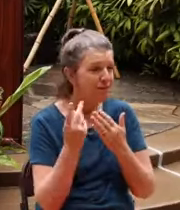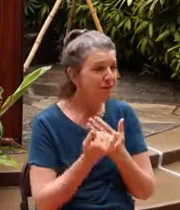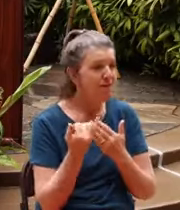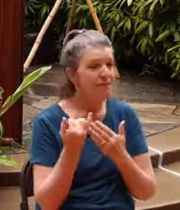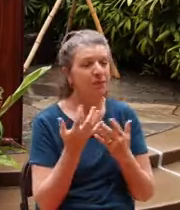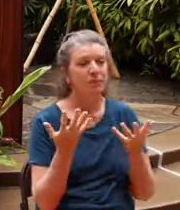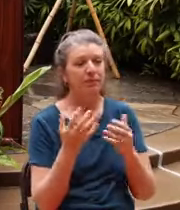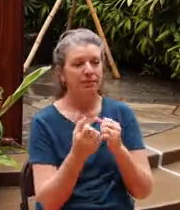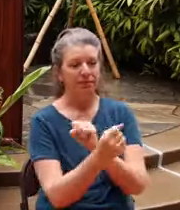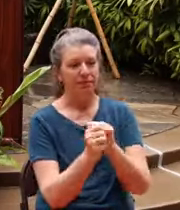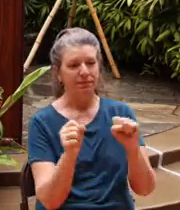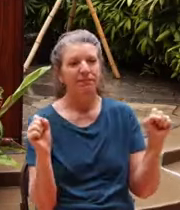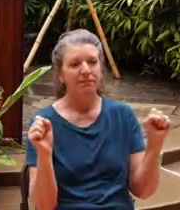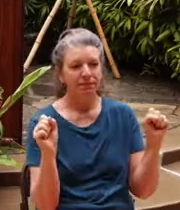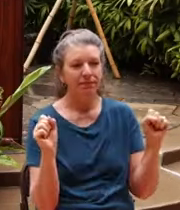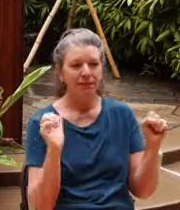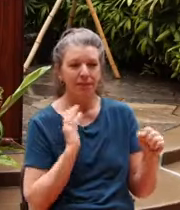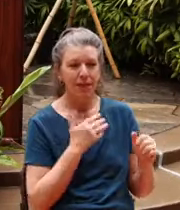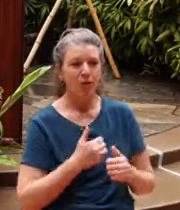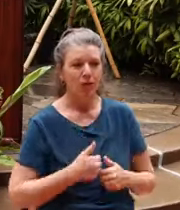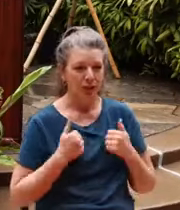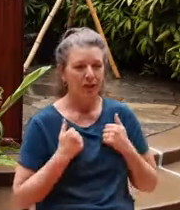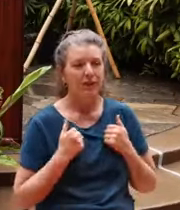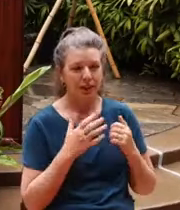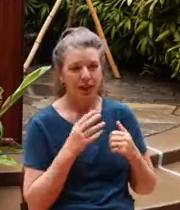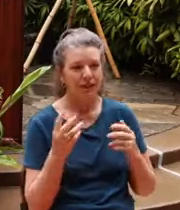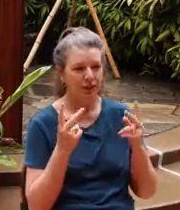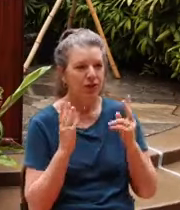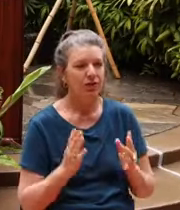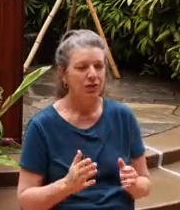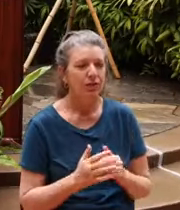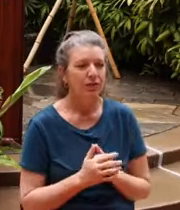safety of our residents and visitors.